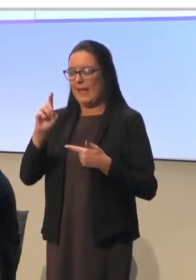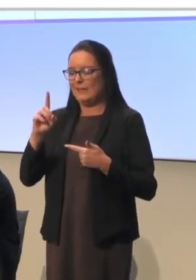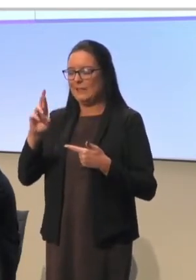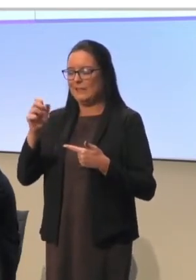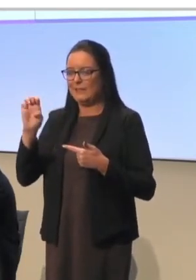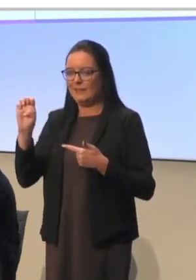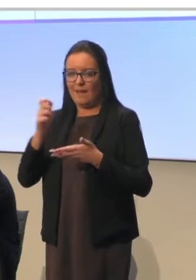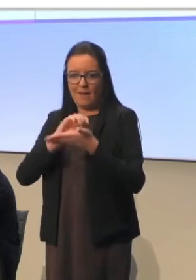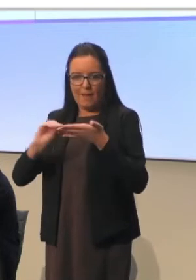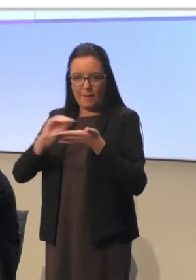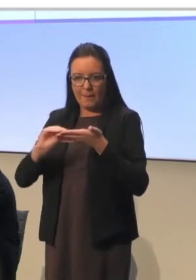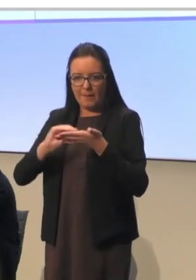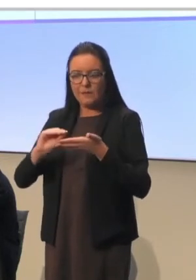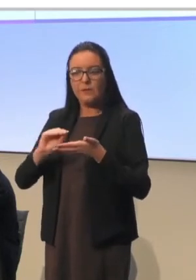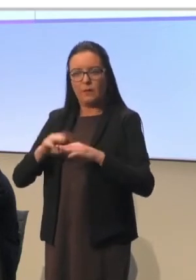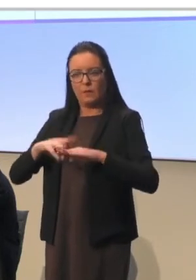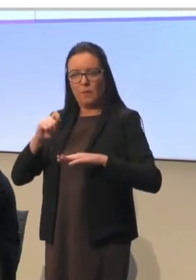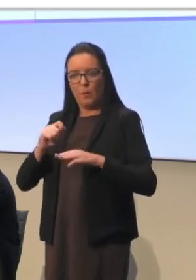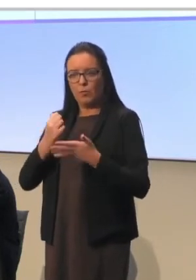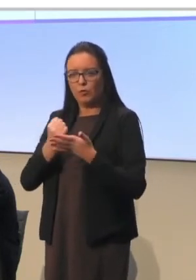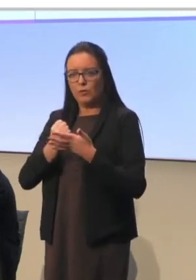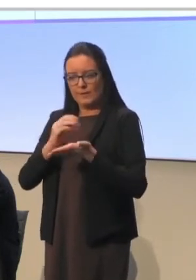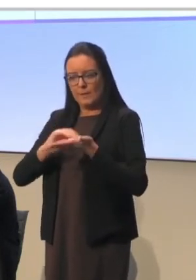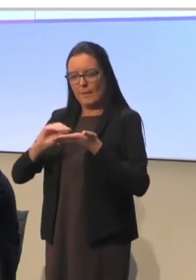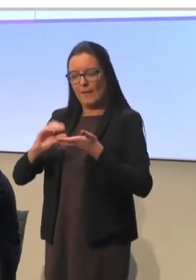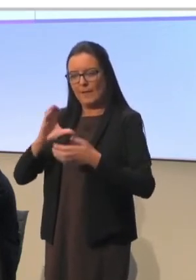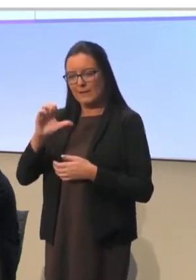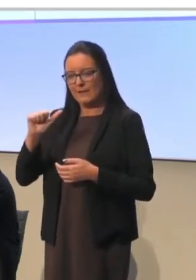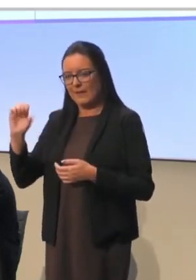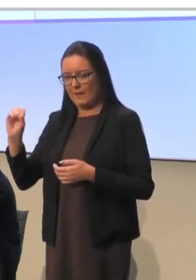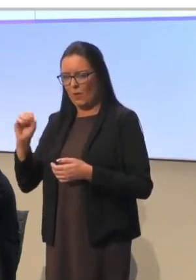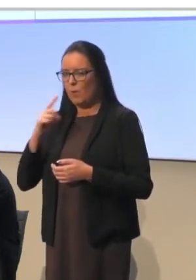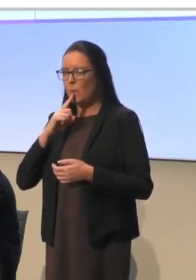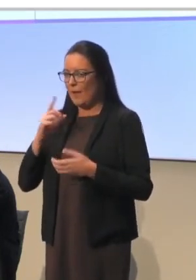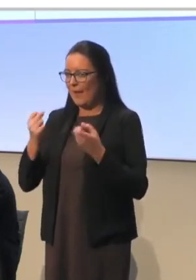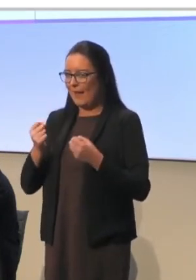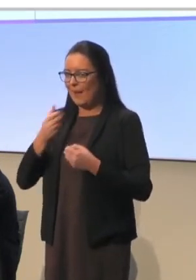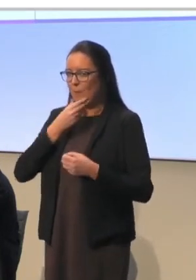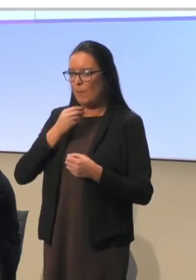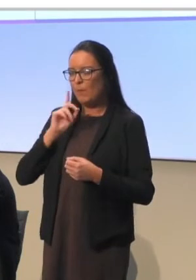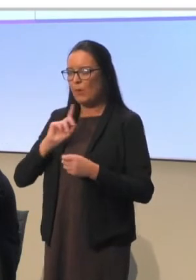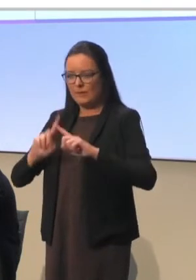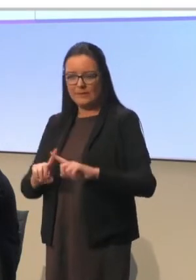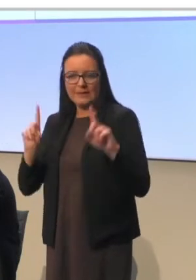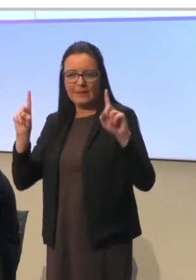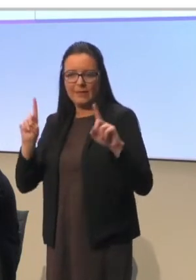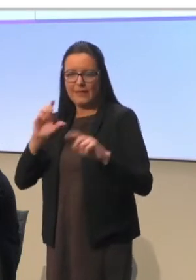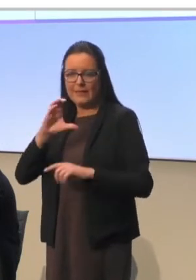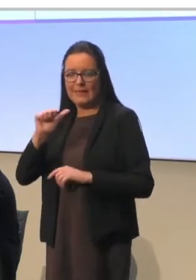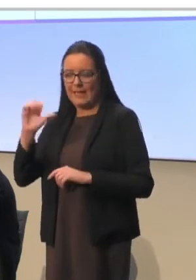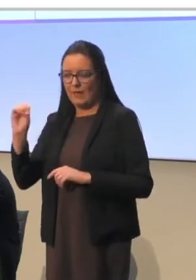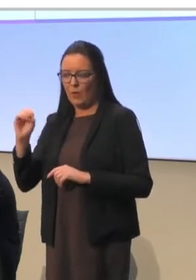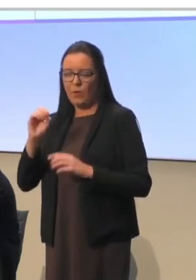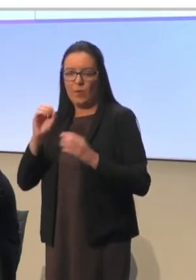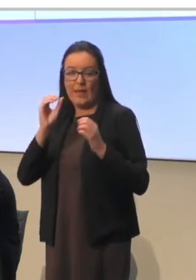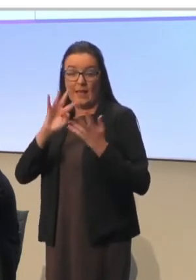most students are applying to the CAO, but there was a big gender difference in the CAO applications, with 84%